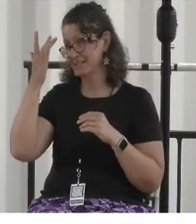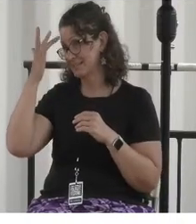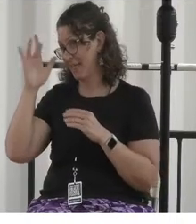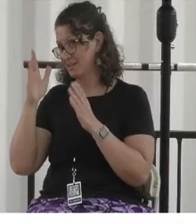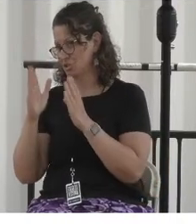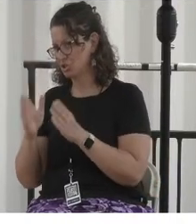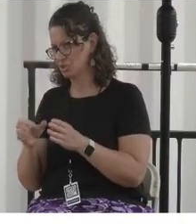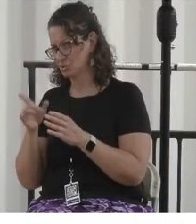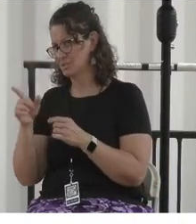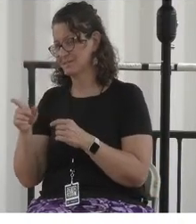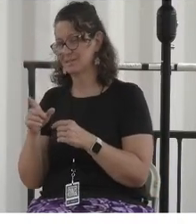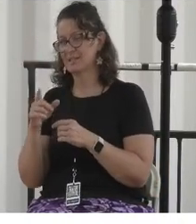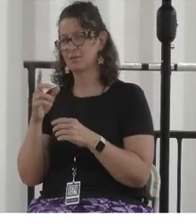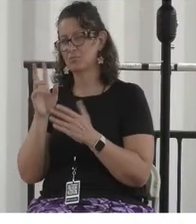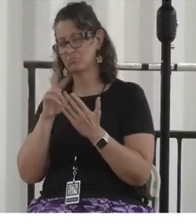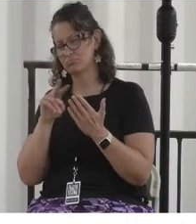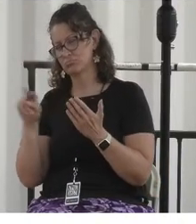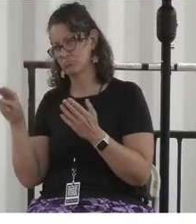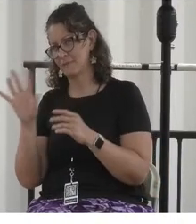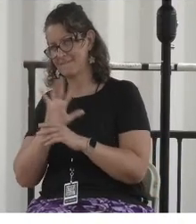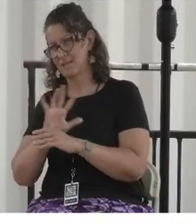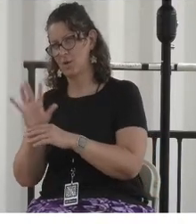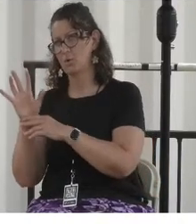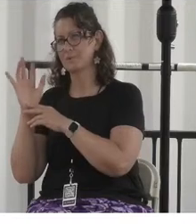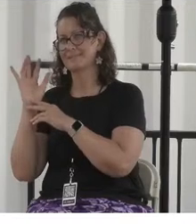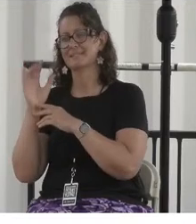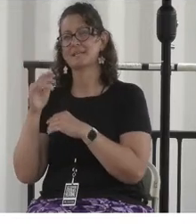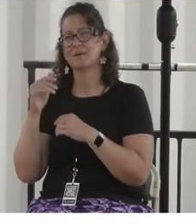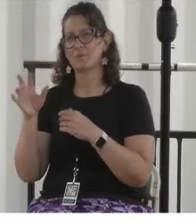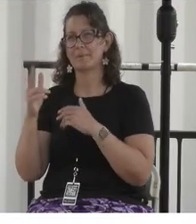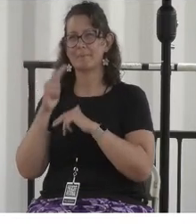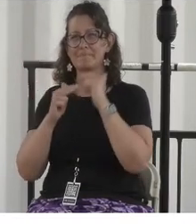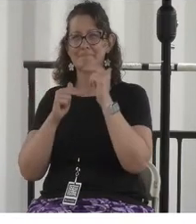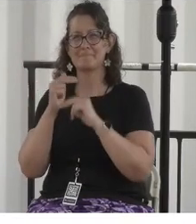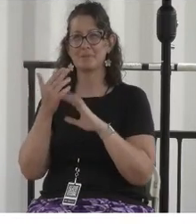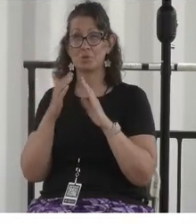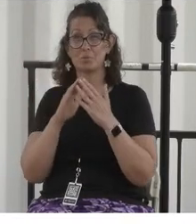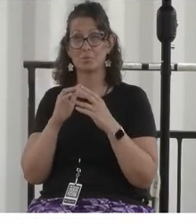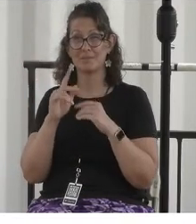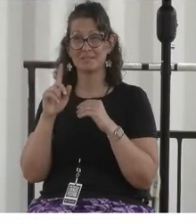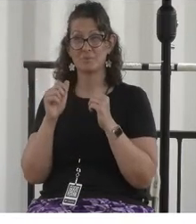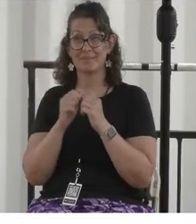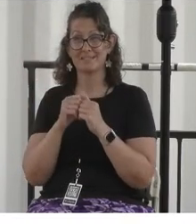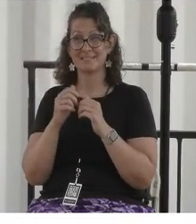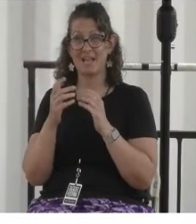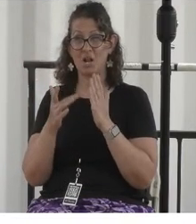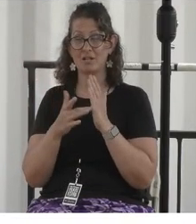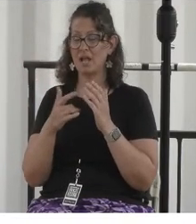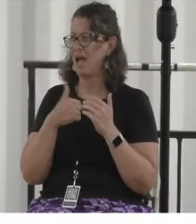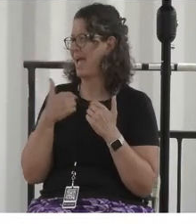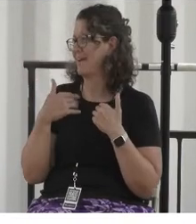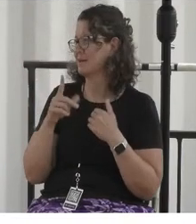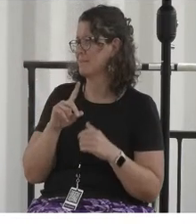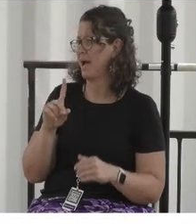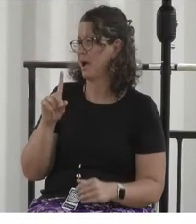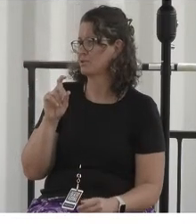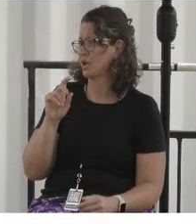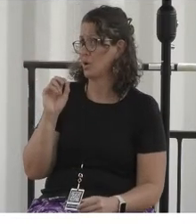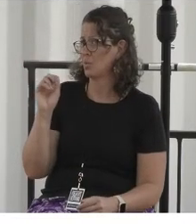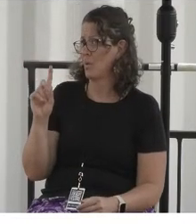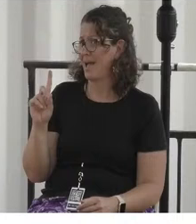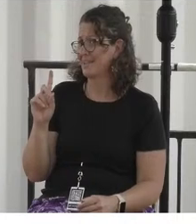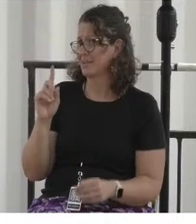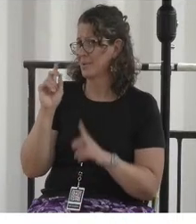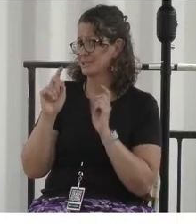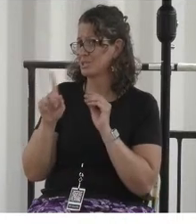going through video where we really build these communities around the technology. Yeah, so I have about 101 questions about all the data that